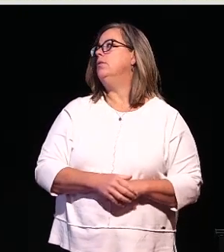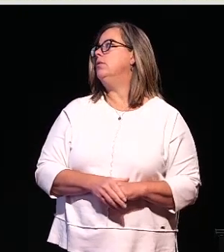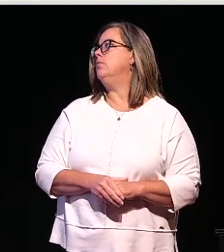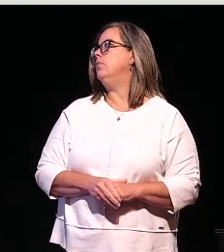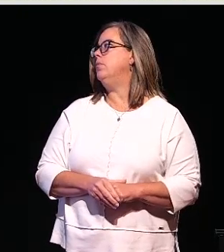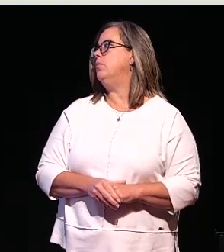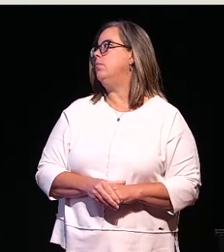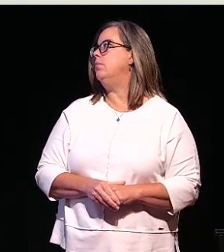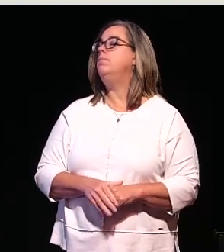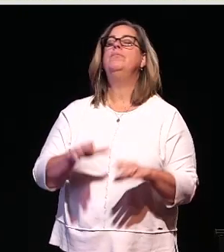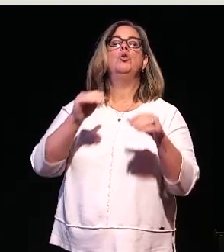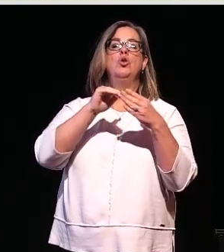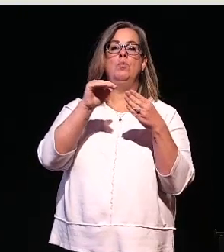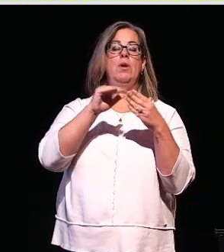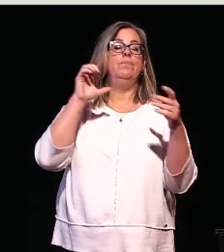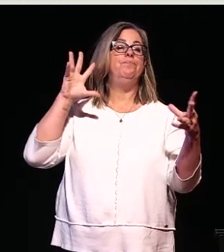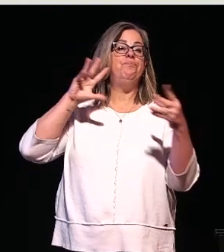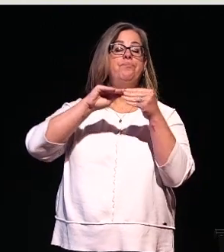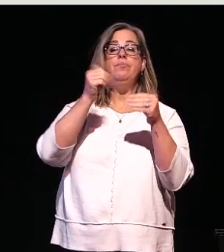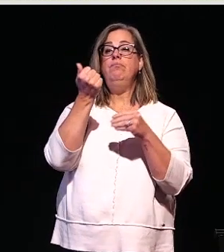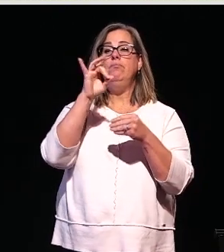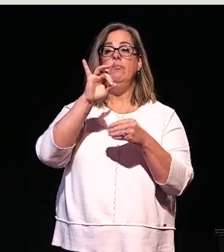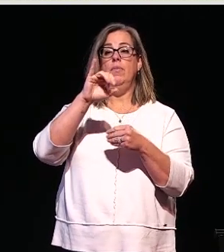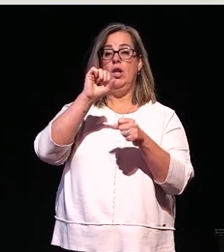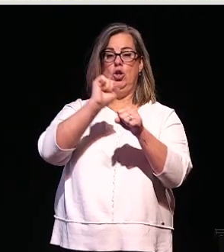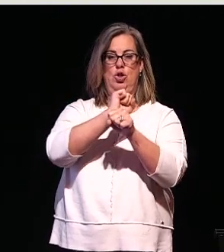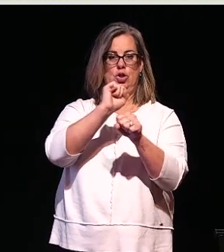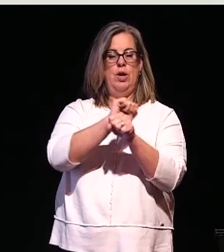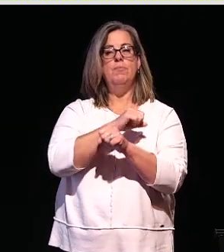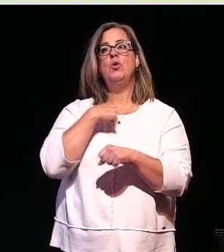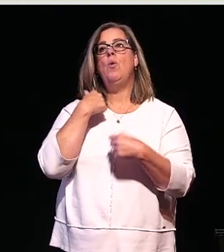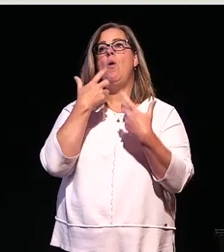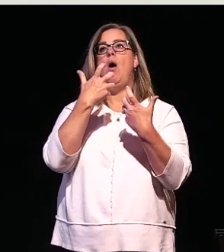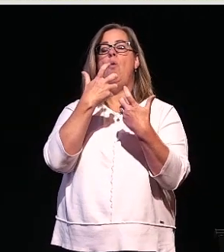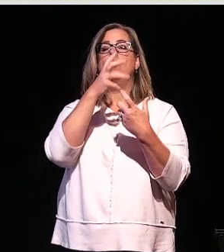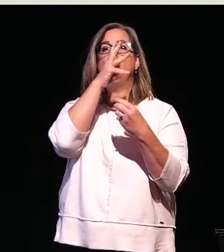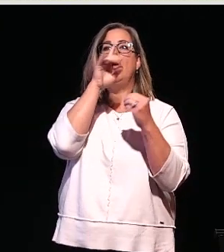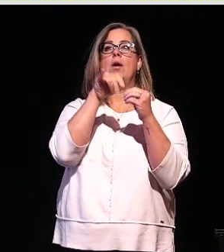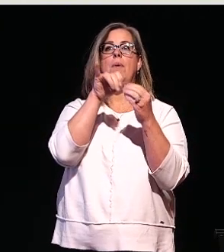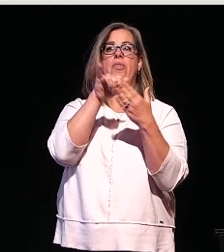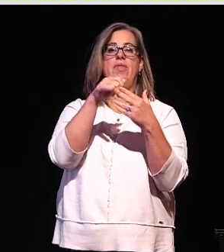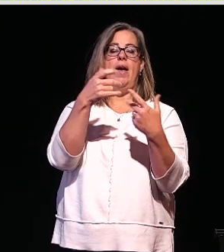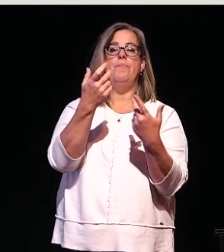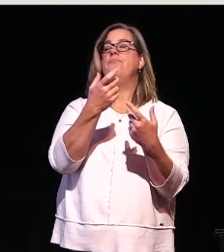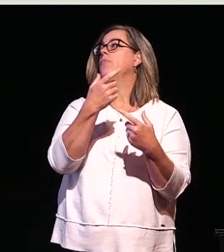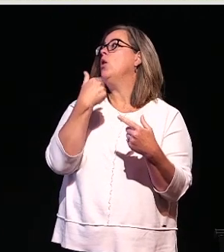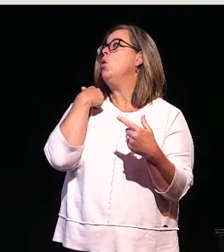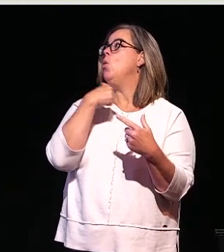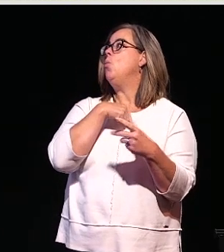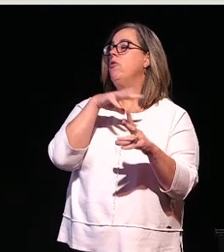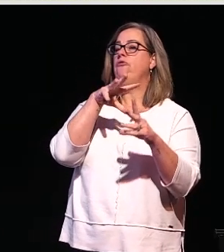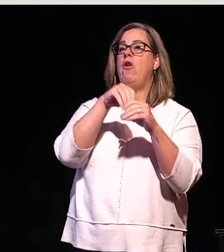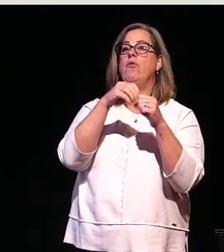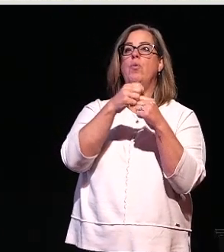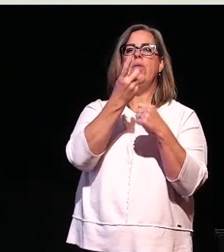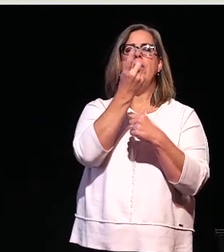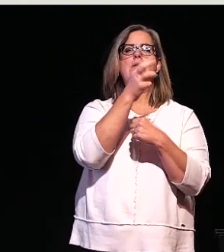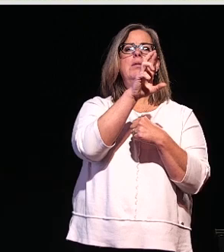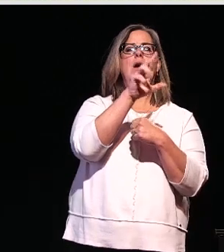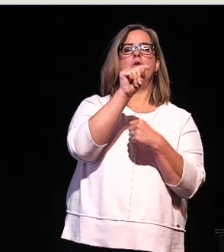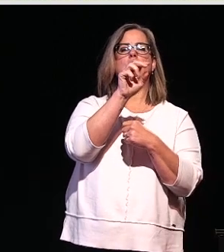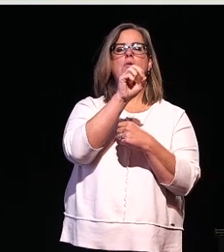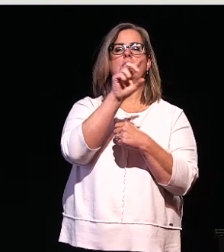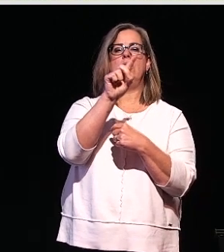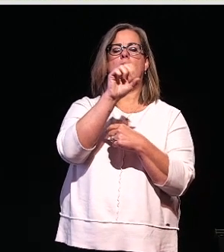With a total of 18 jobs. I want to just take a moment and talk about that multiplier, because we engaged with Dr. Todd Schmidt,